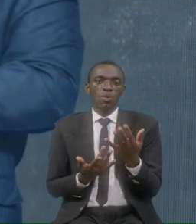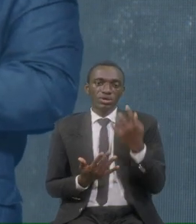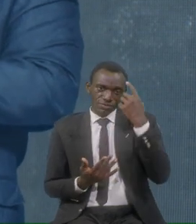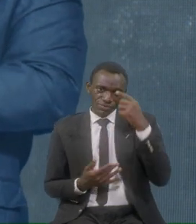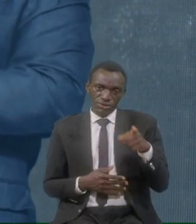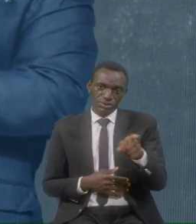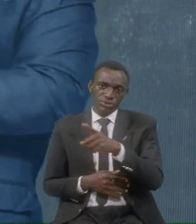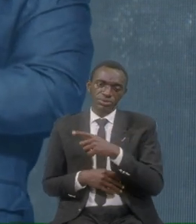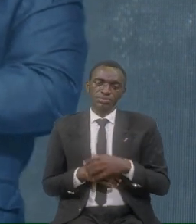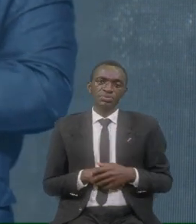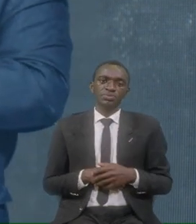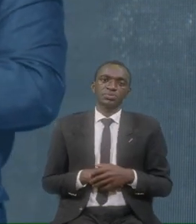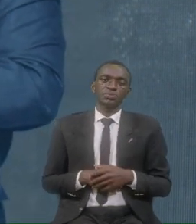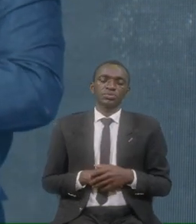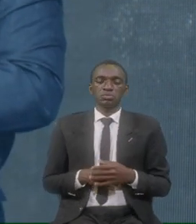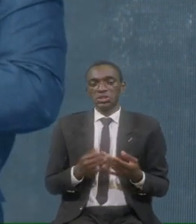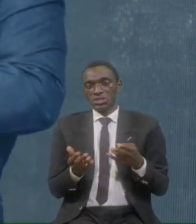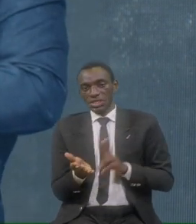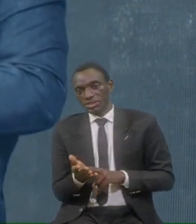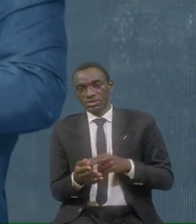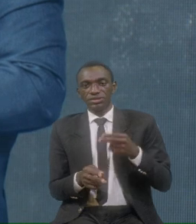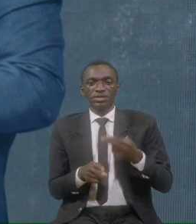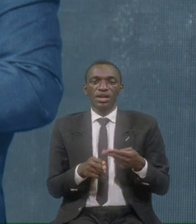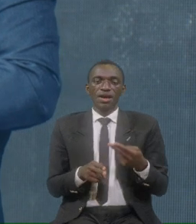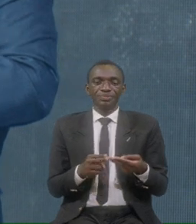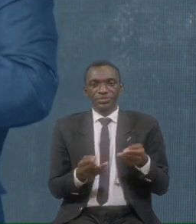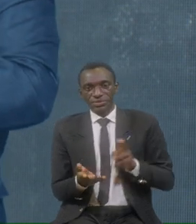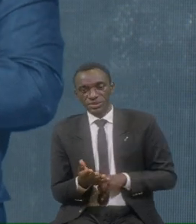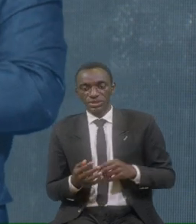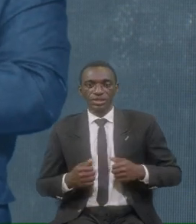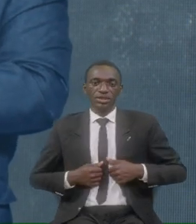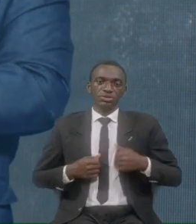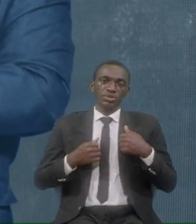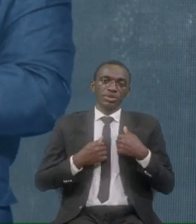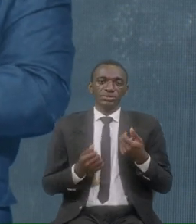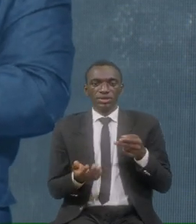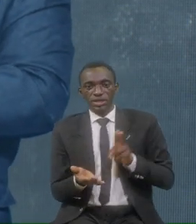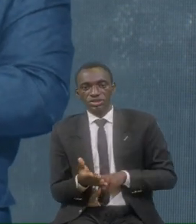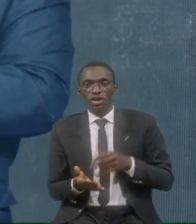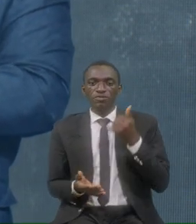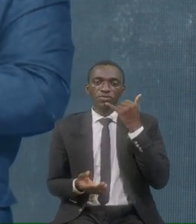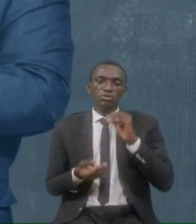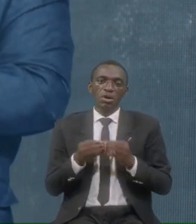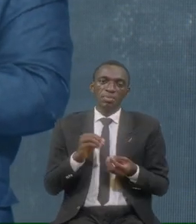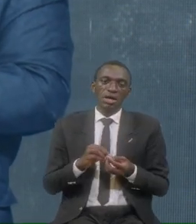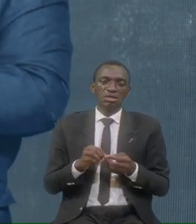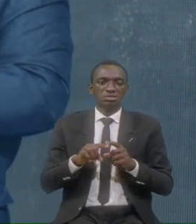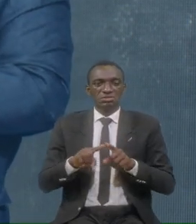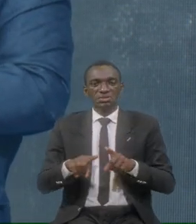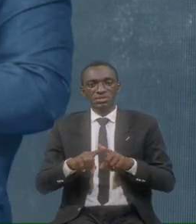to take down the detailed information required from all the new converts of